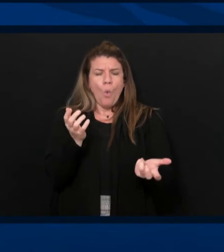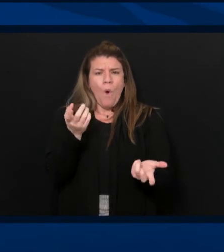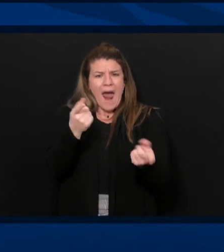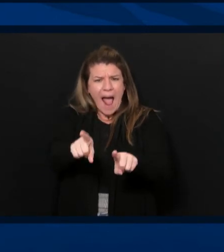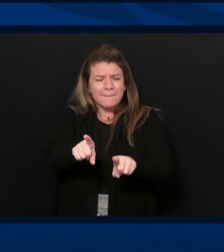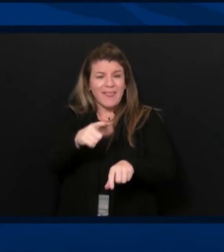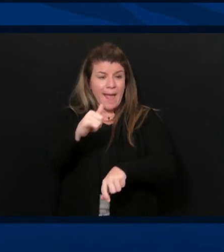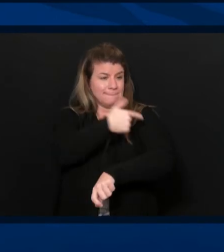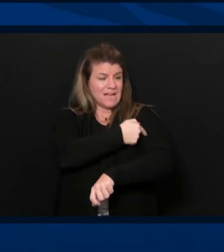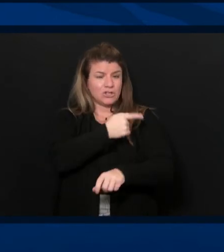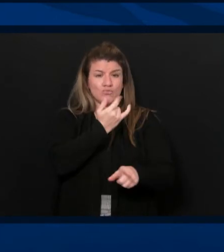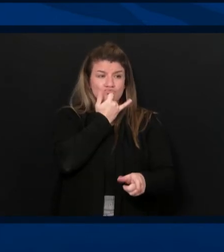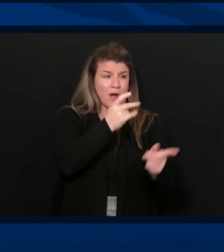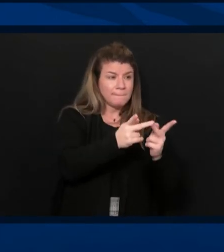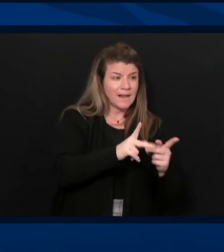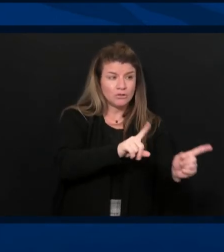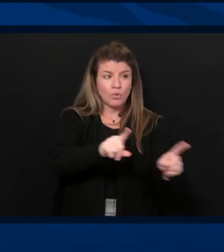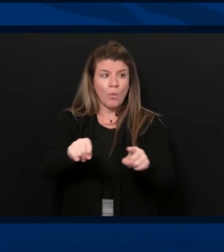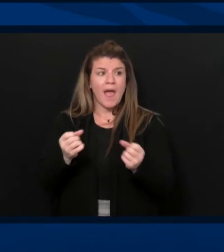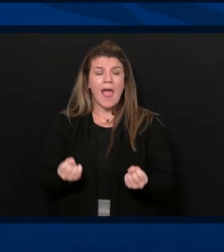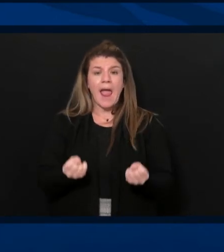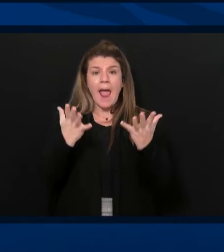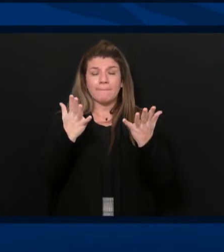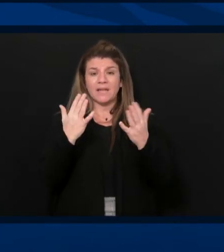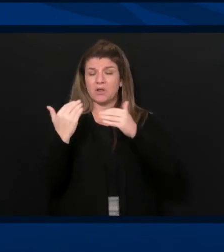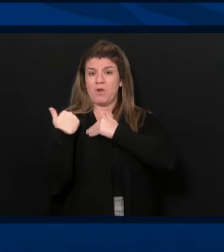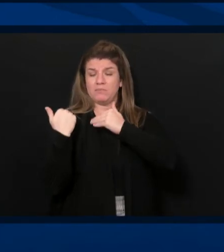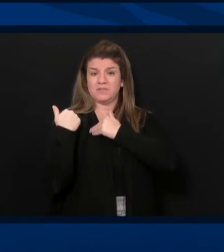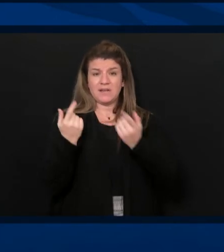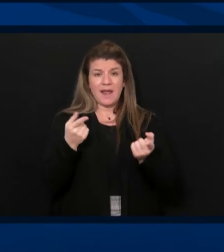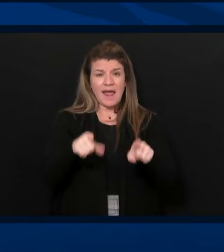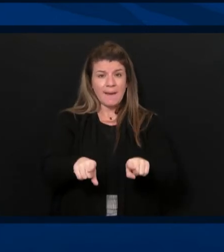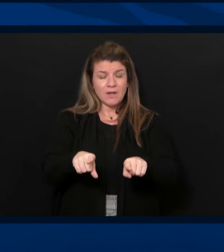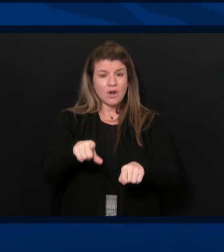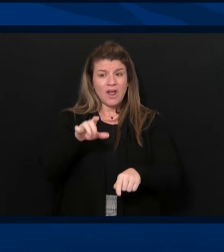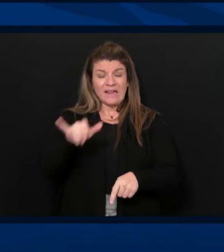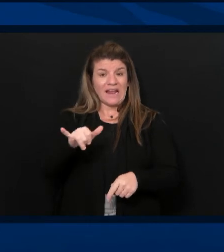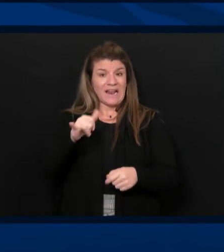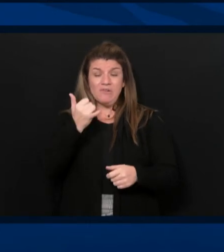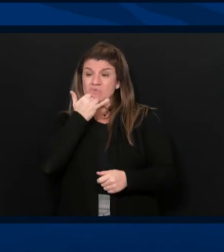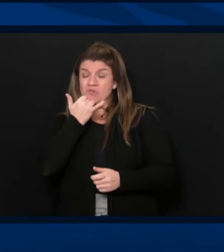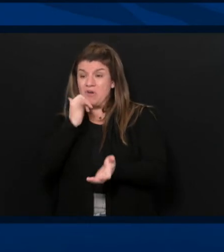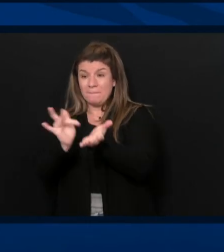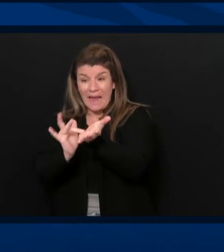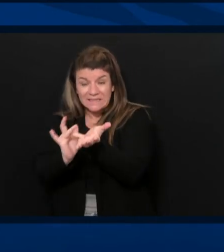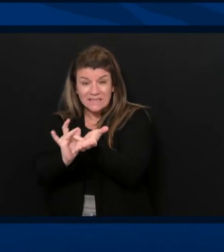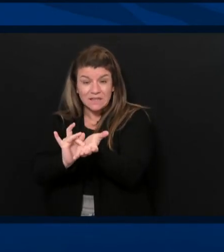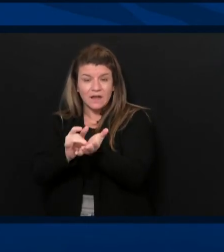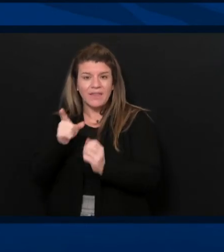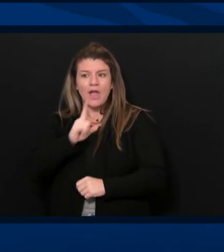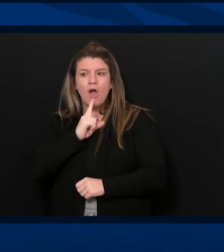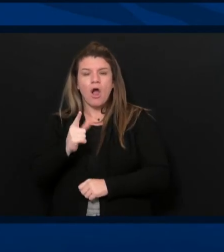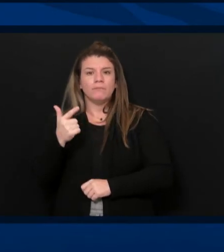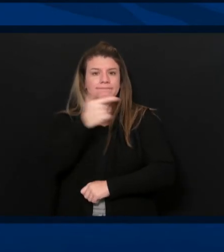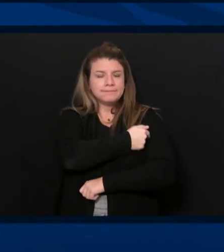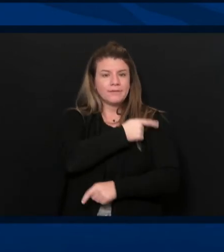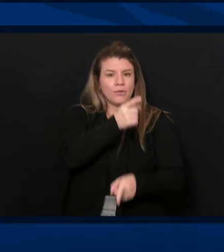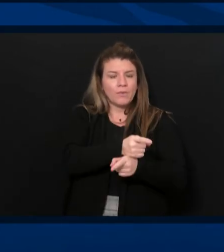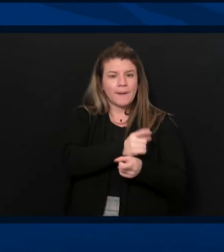And how much responsibility rests with the local health departments to make sure, even if they get the wrong medicine, that they are putting the right